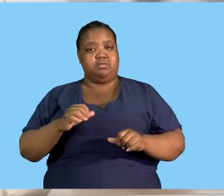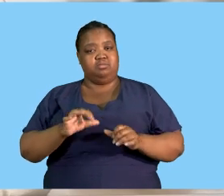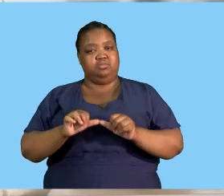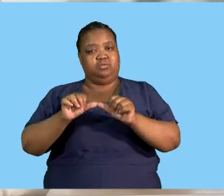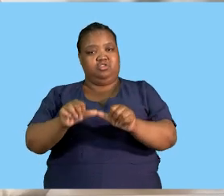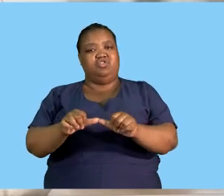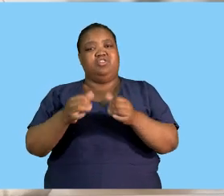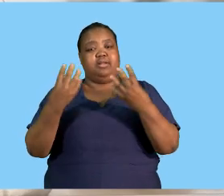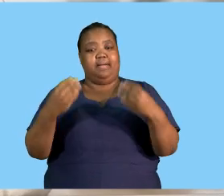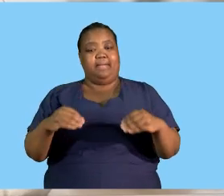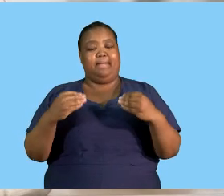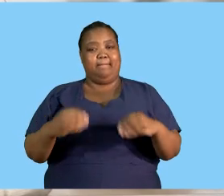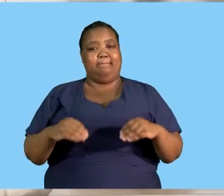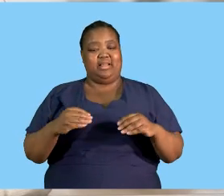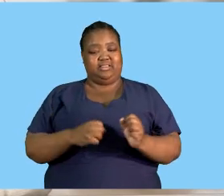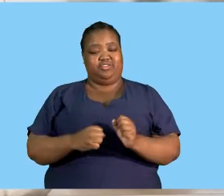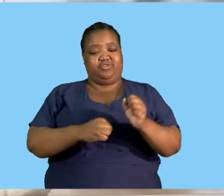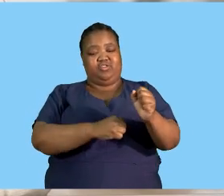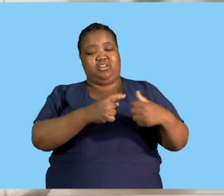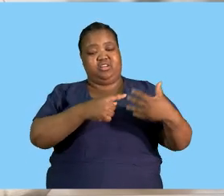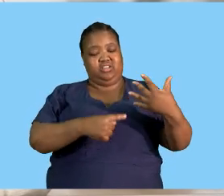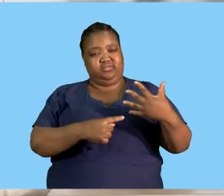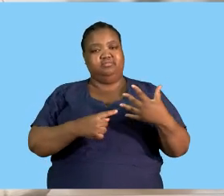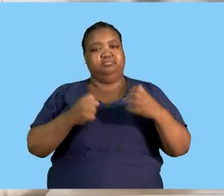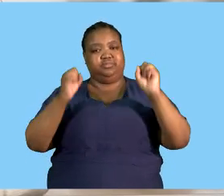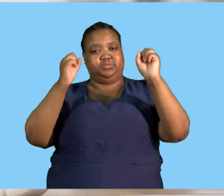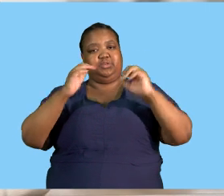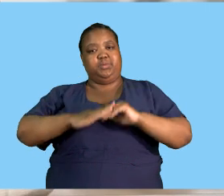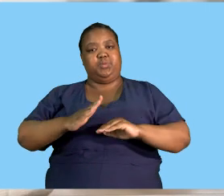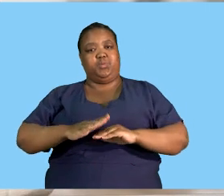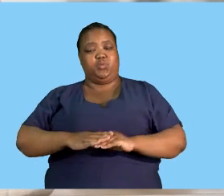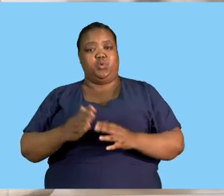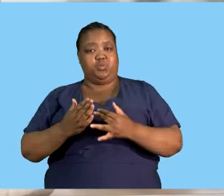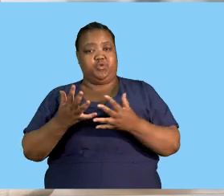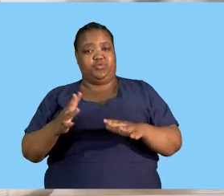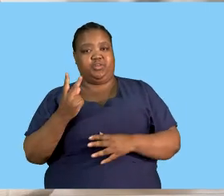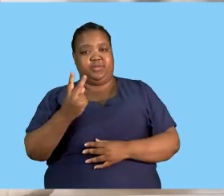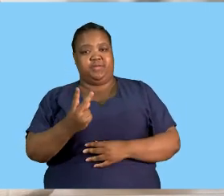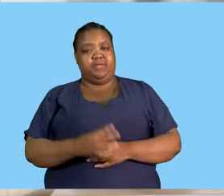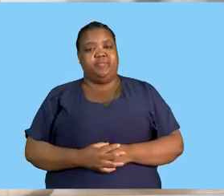come back, we're going to continue with our journey on business strategies. I'll see you after the break.